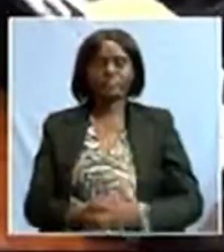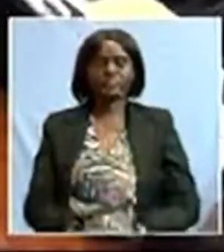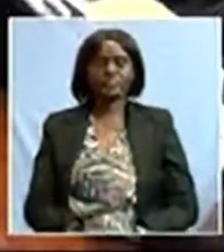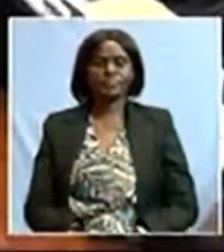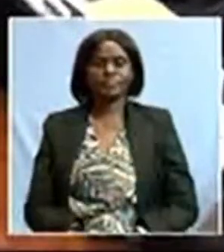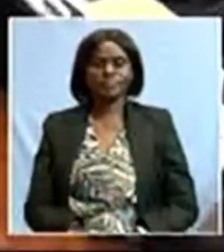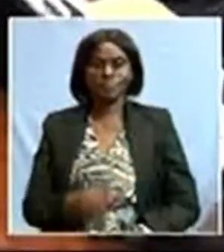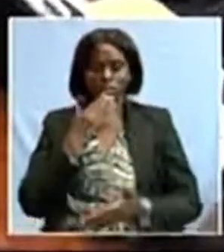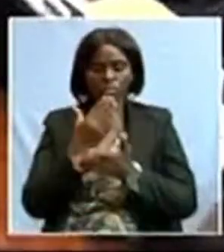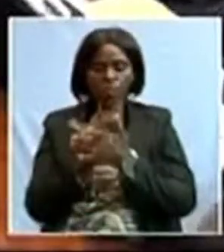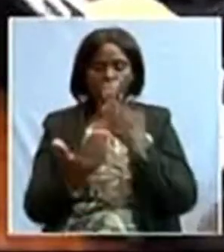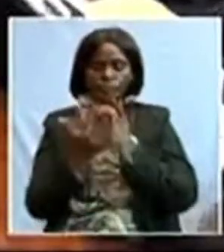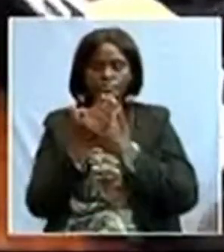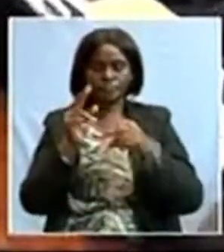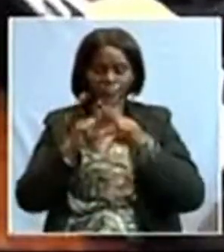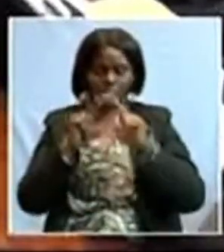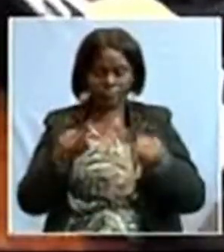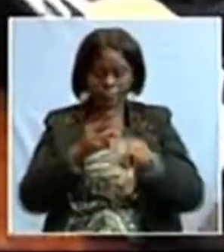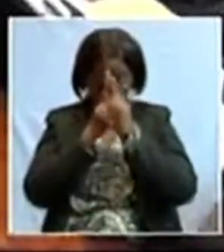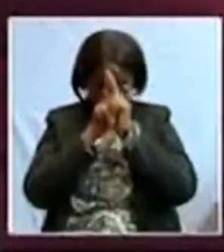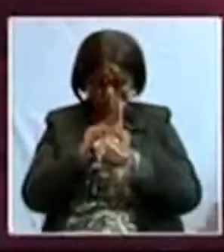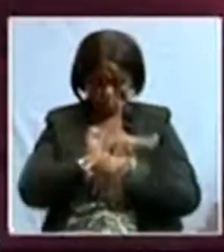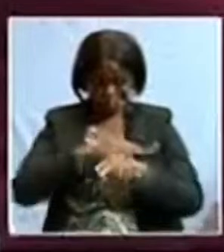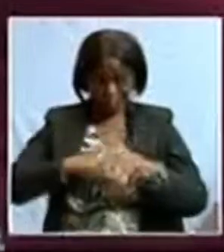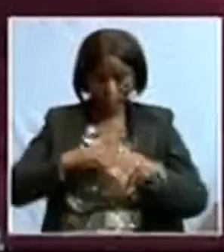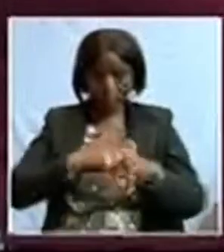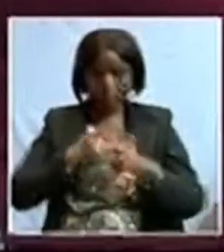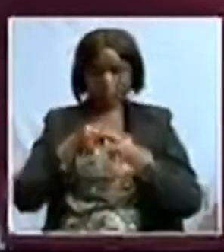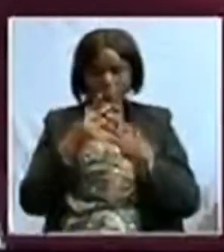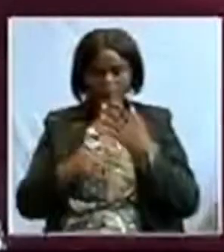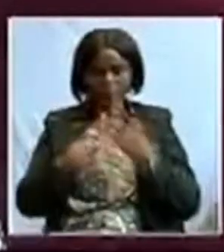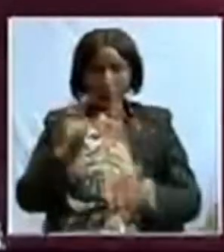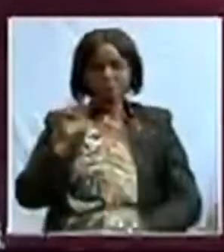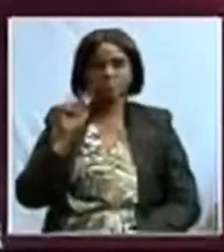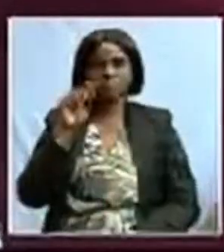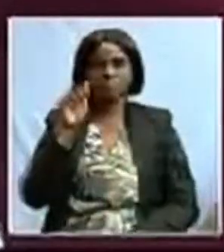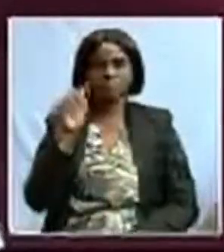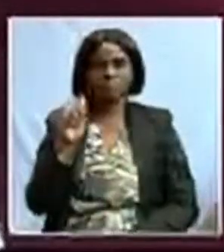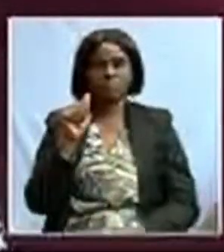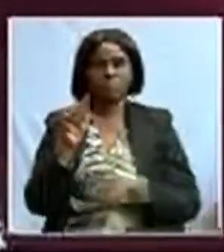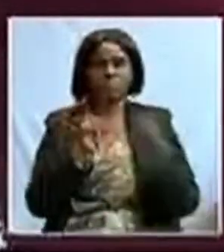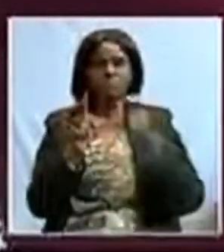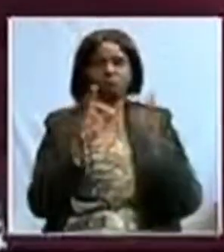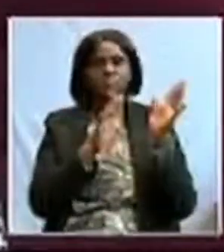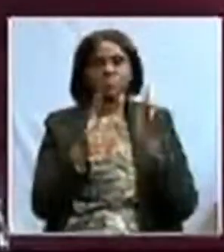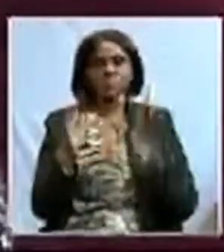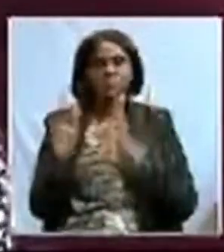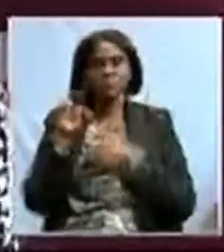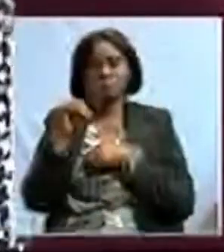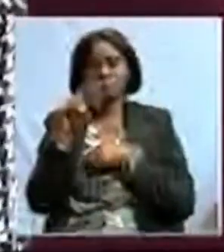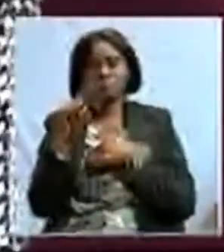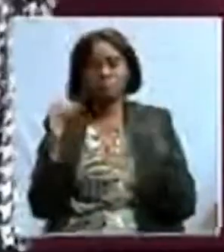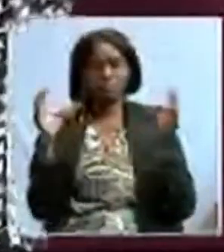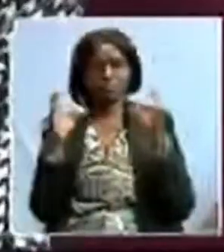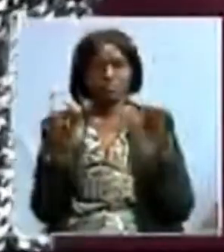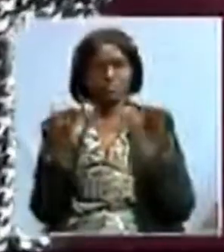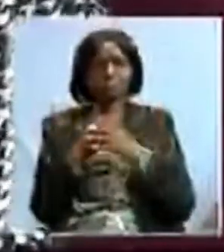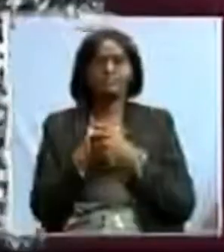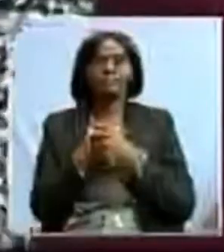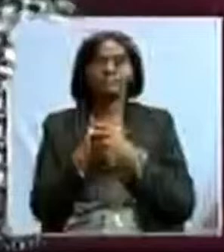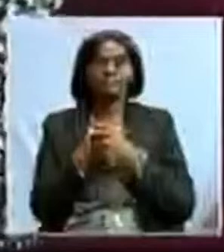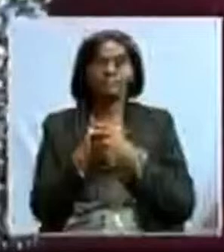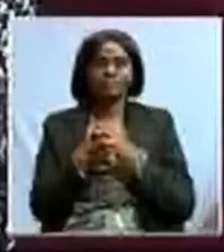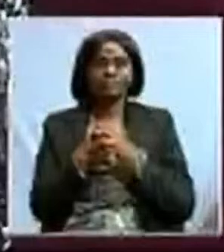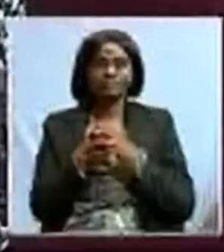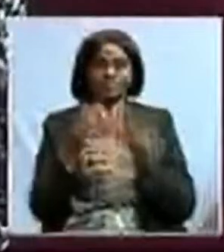Good morning, Chair. Good morning, honorable members. My name is Ama Ado, Director Planning, Mufulira Municipal Council.